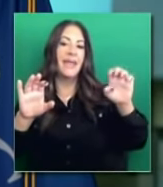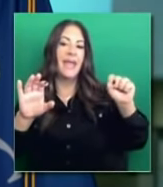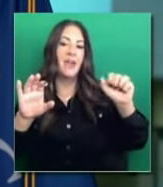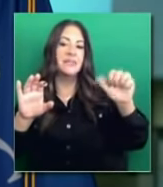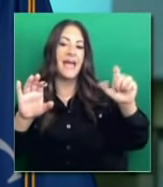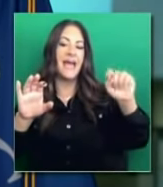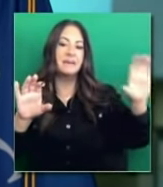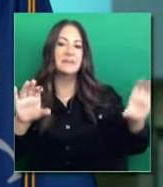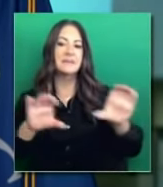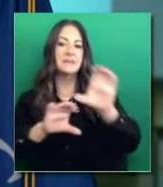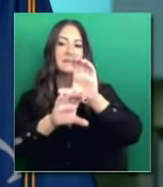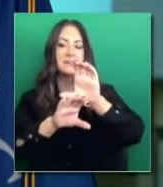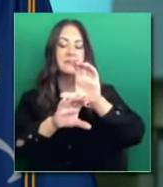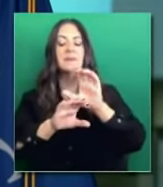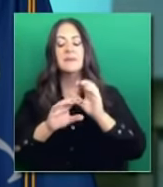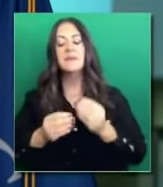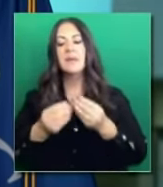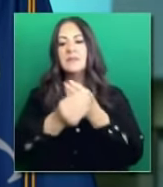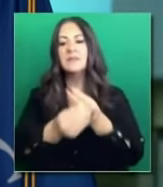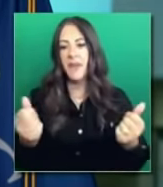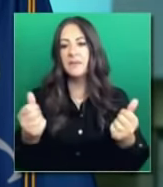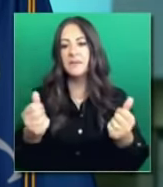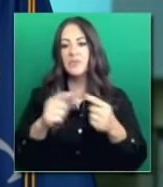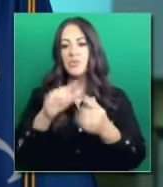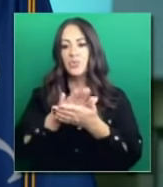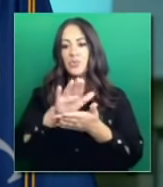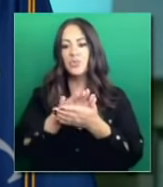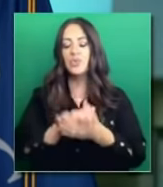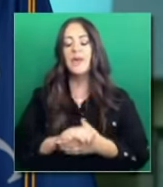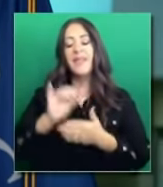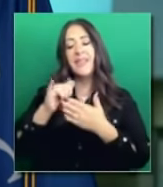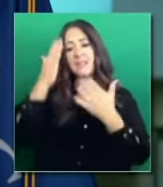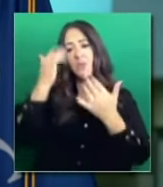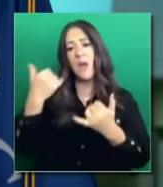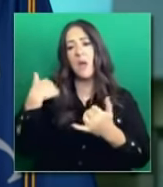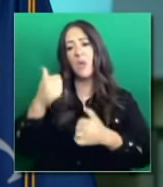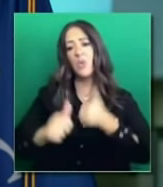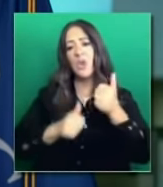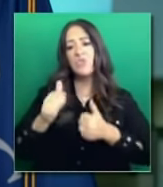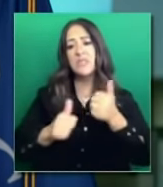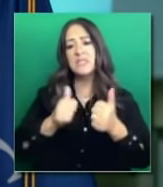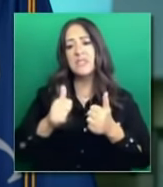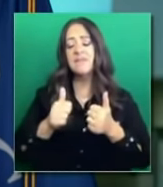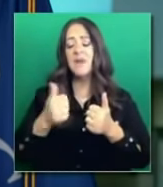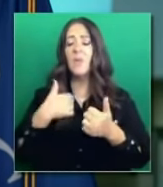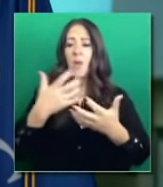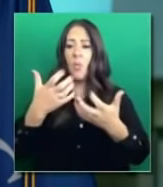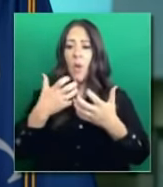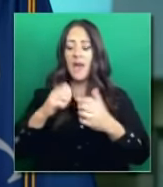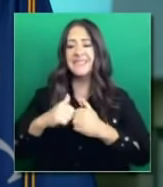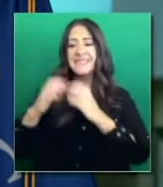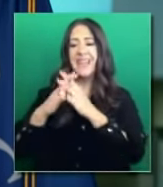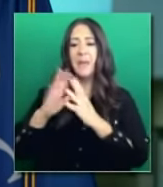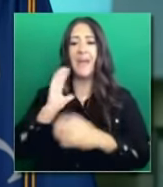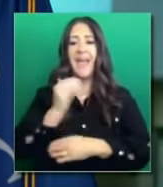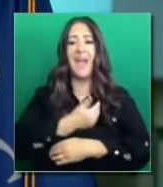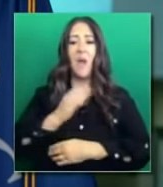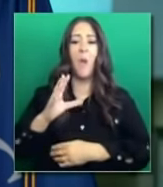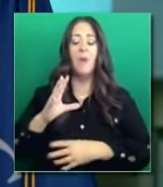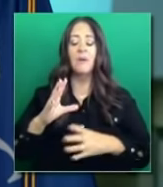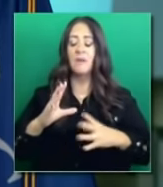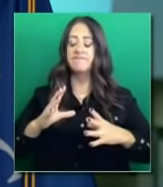will utilize, and this is one of the reasons we were so aggressive in getting the state lab up and running, the Valencia lab as